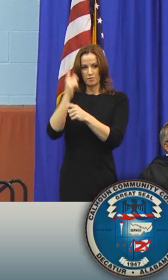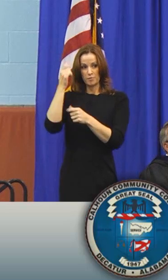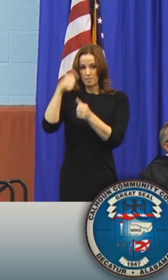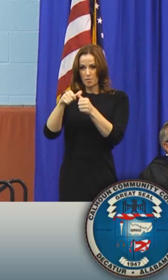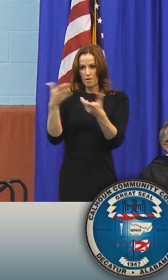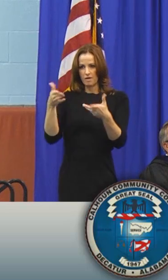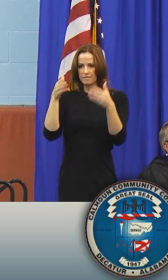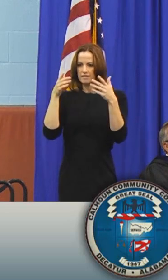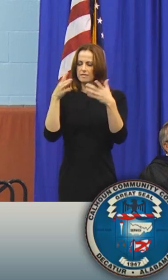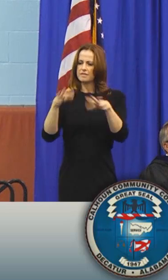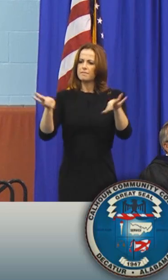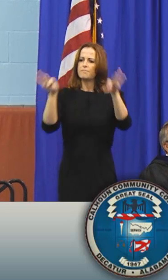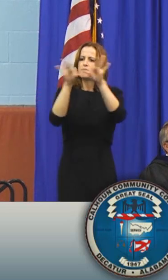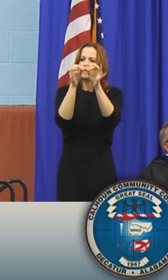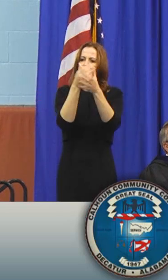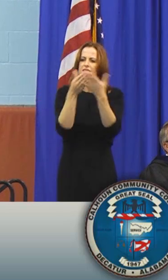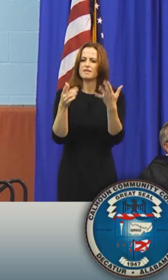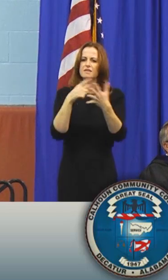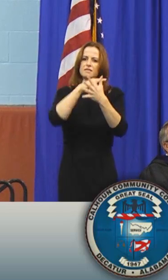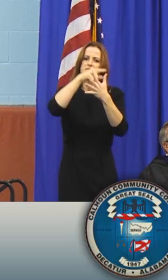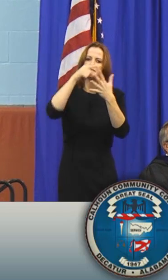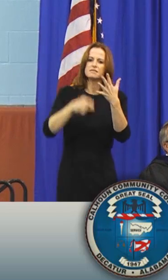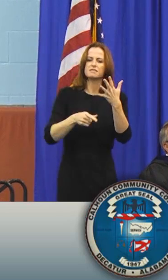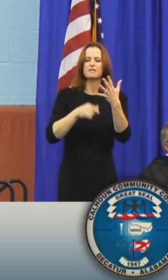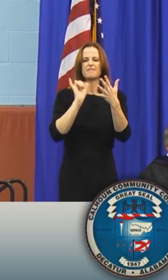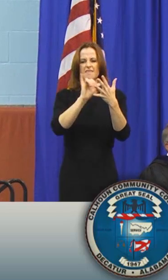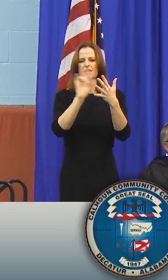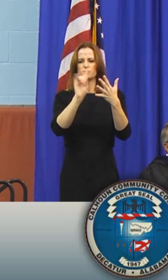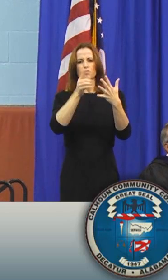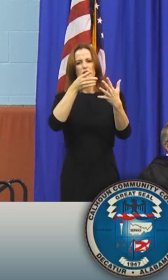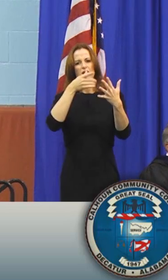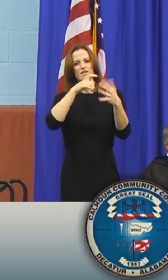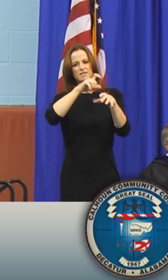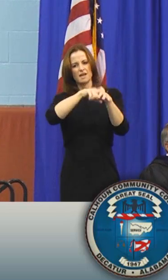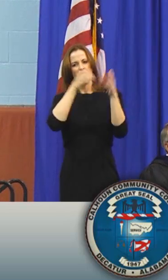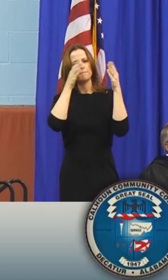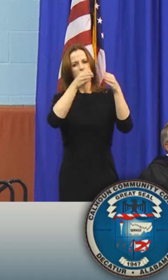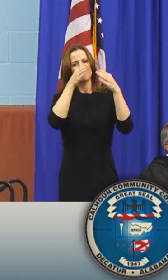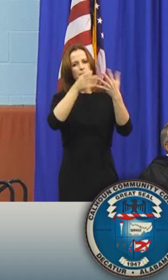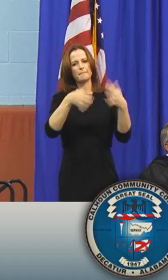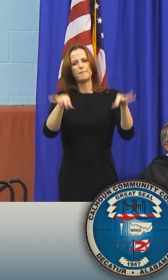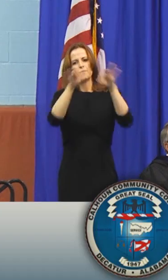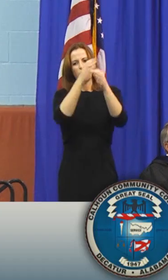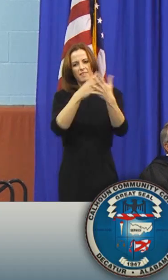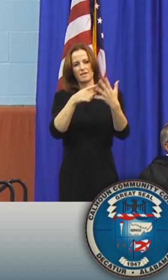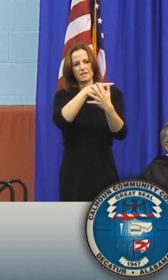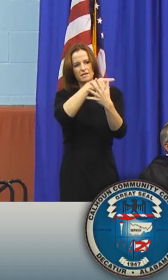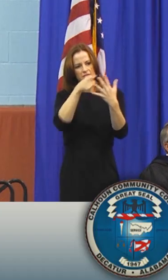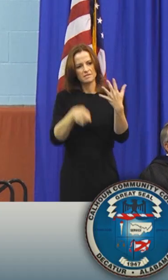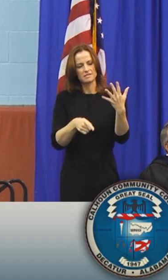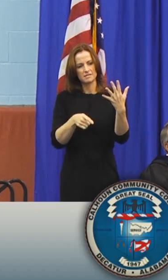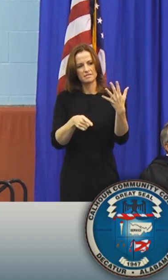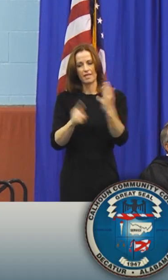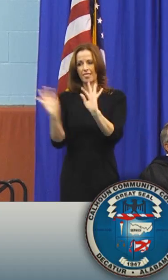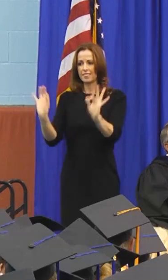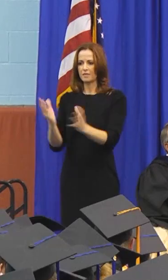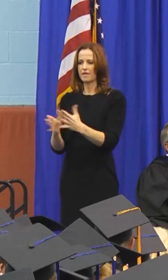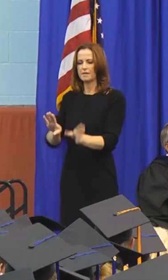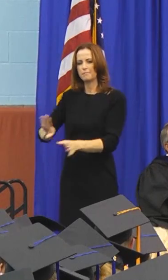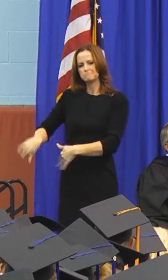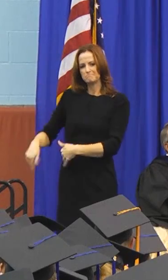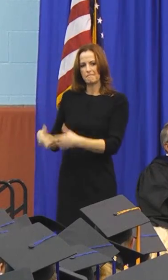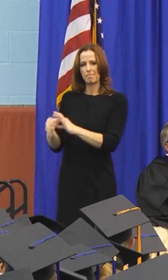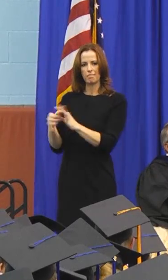on the big things and those things that really matter. Thank you for reminding us. And on